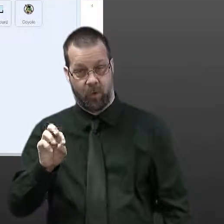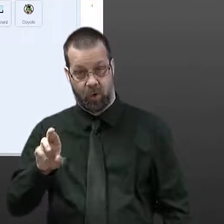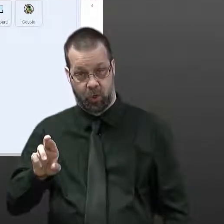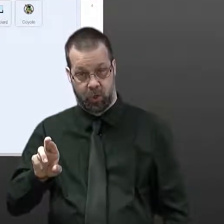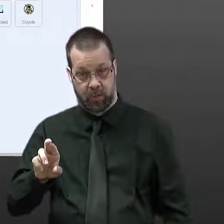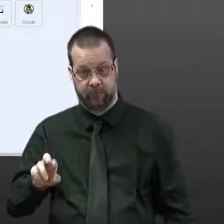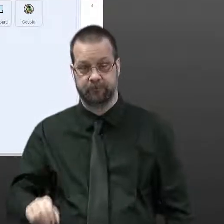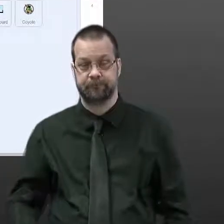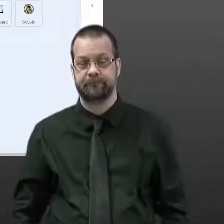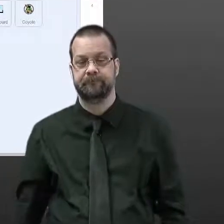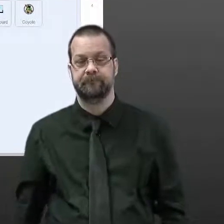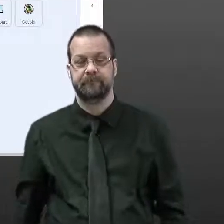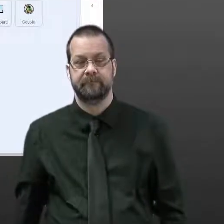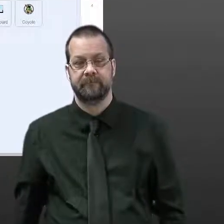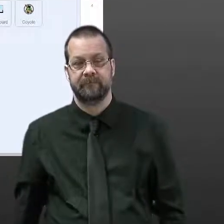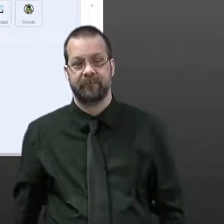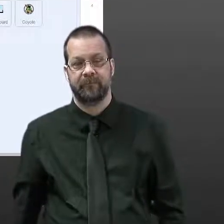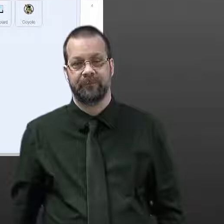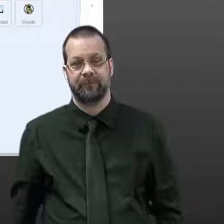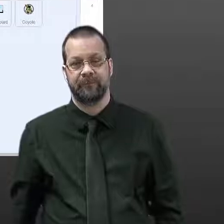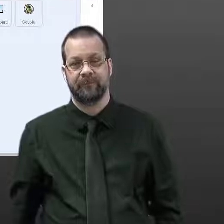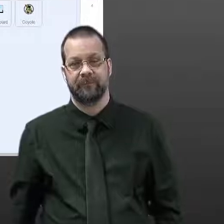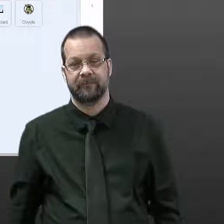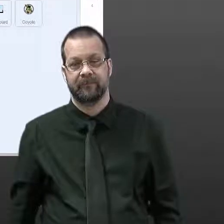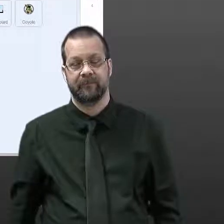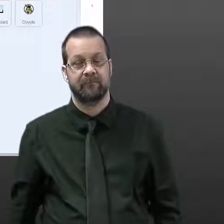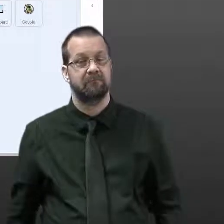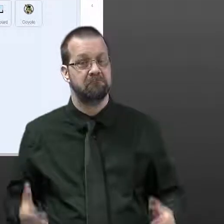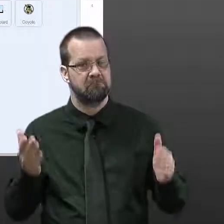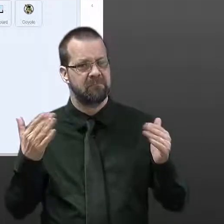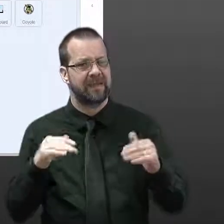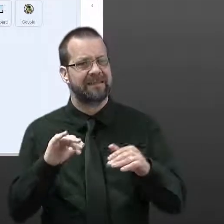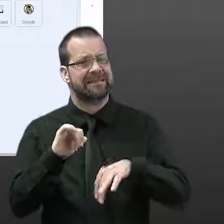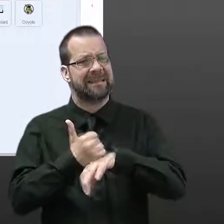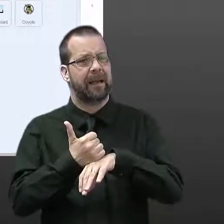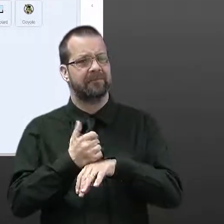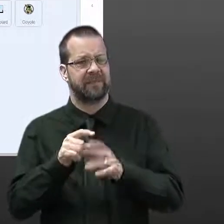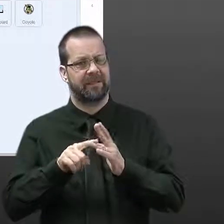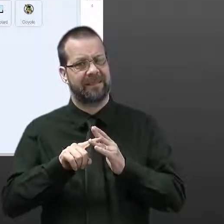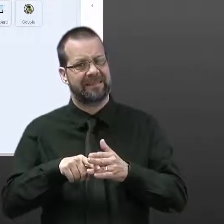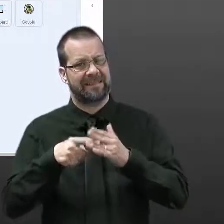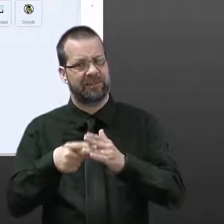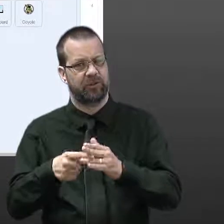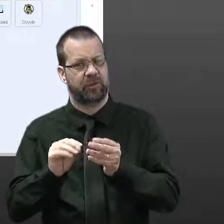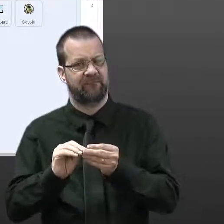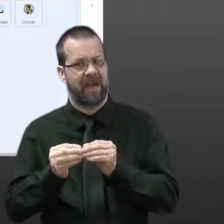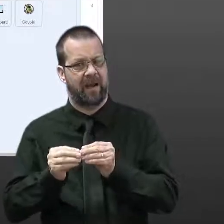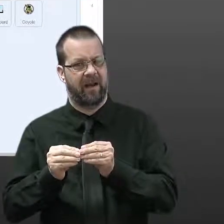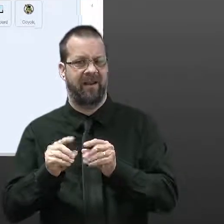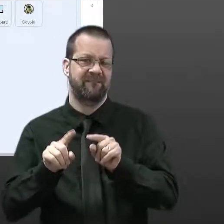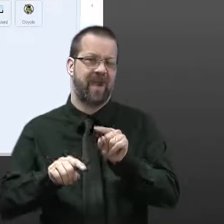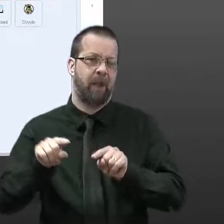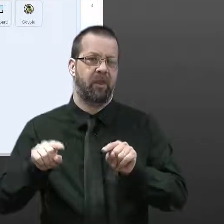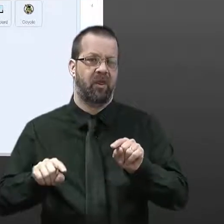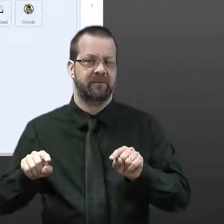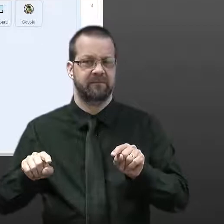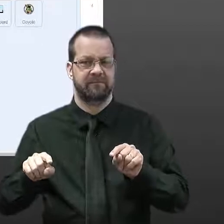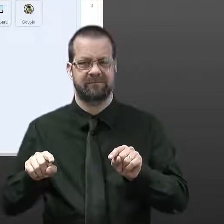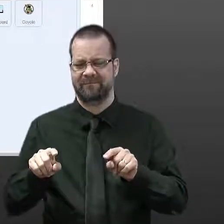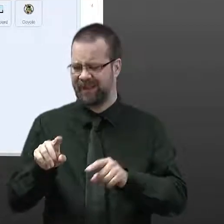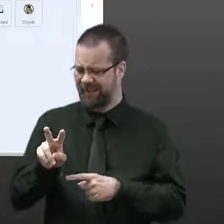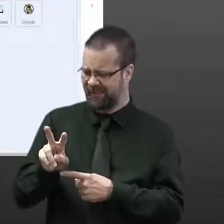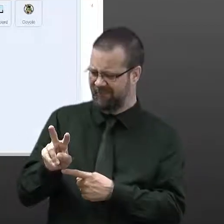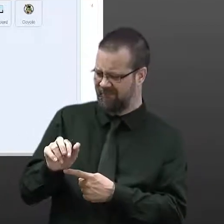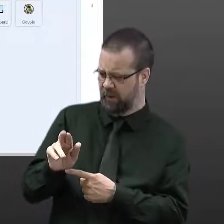that they're showing in case we hide them later. The next thing that we're going to do is set up some initial values for our variables.